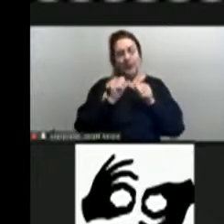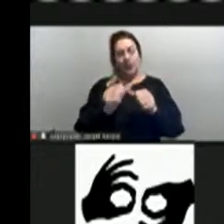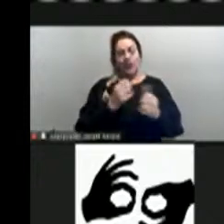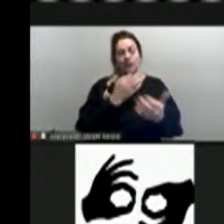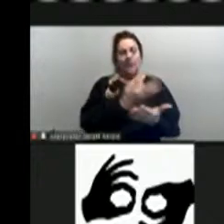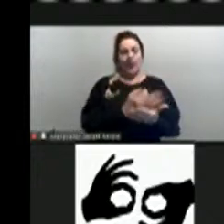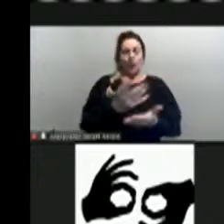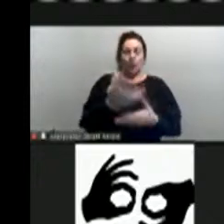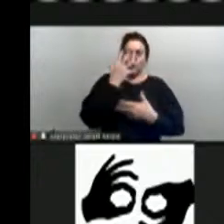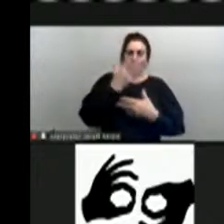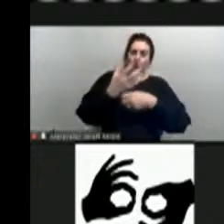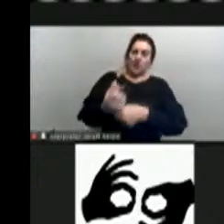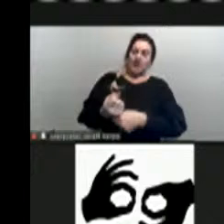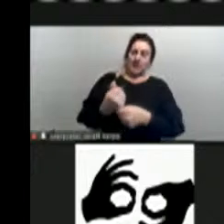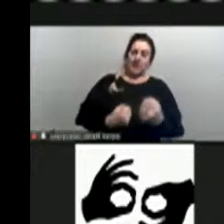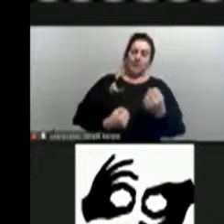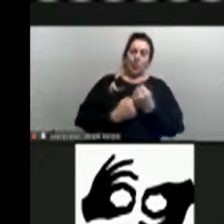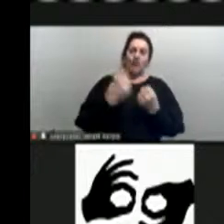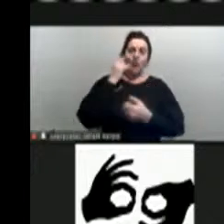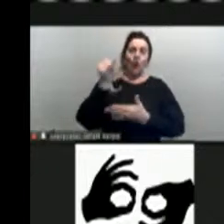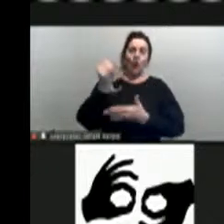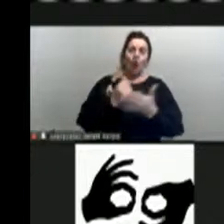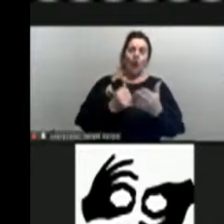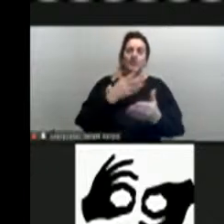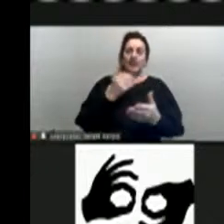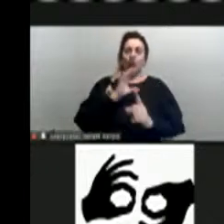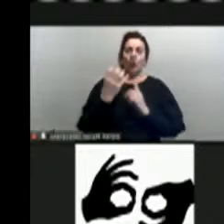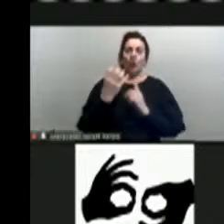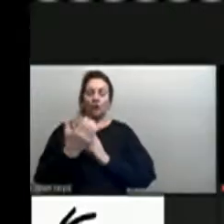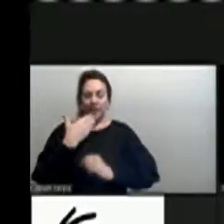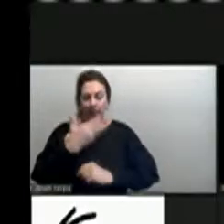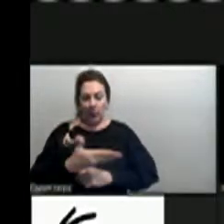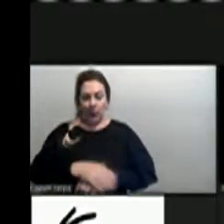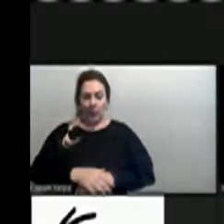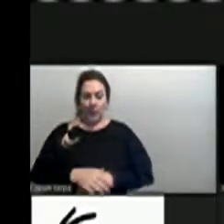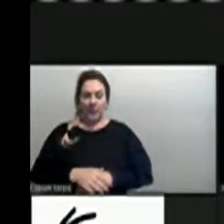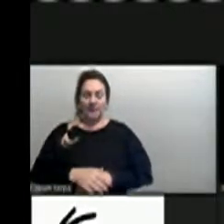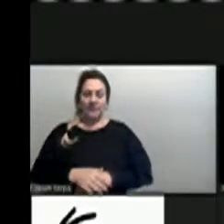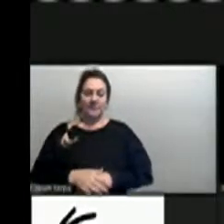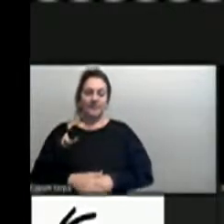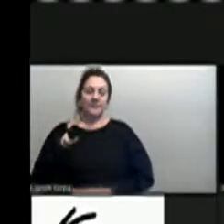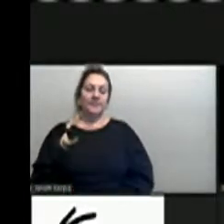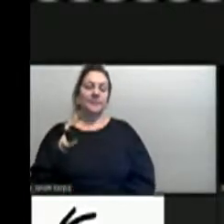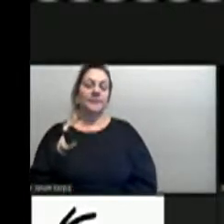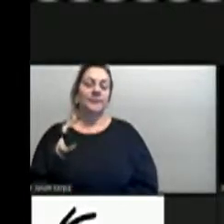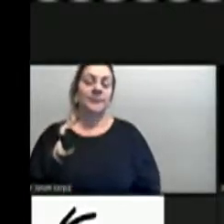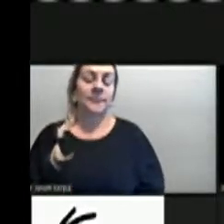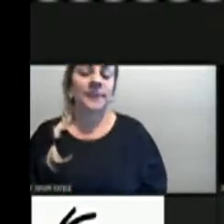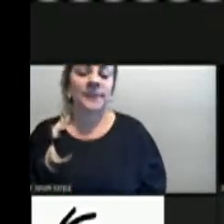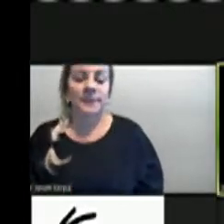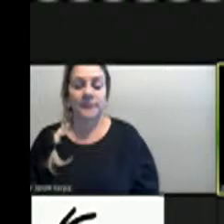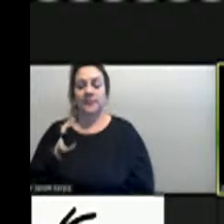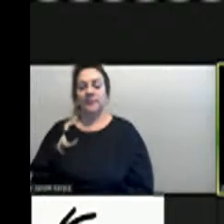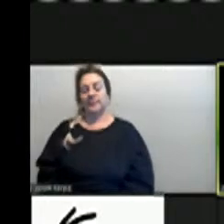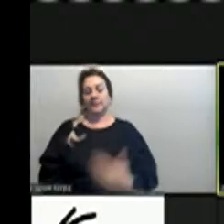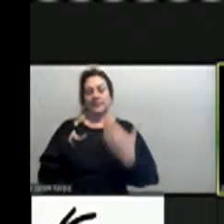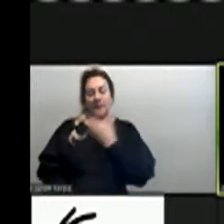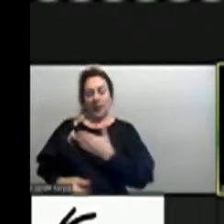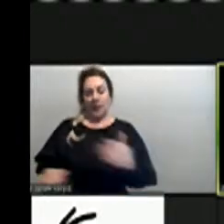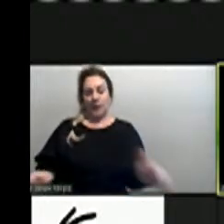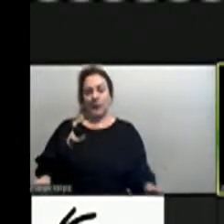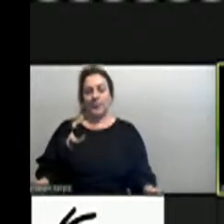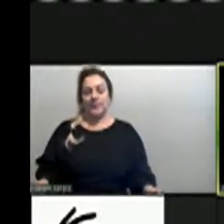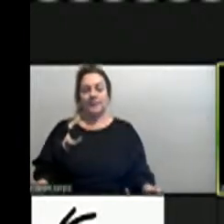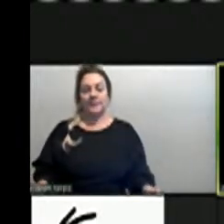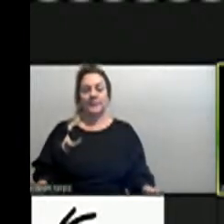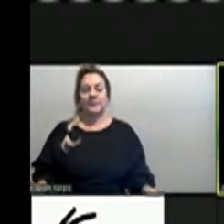trusting support for arts and culture. Thank you. Thank you. Your request for continuing funding has